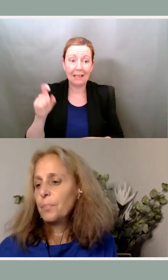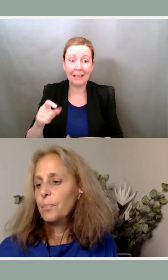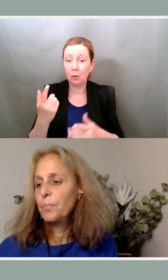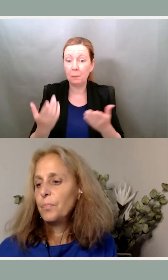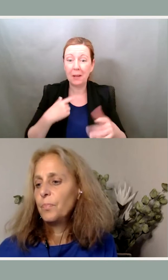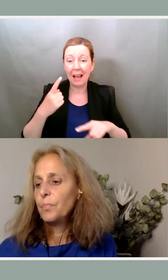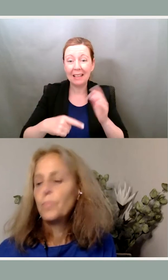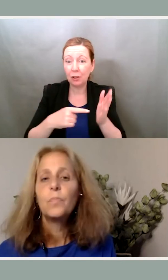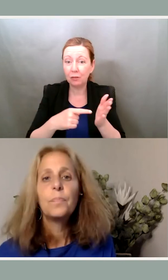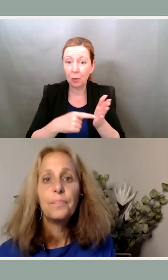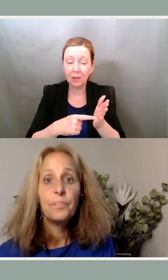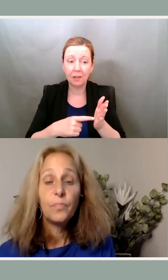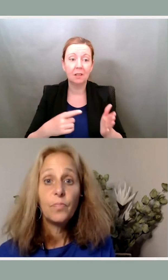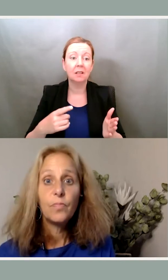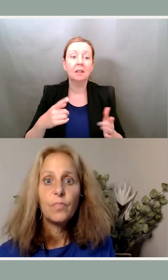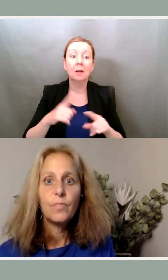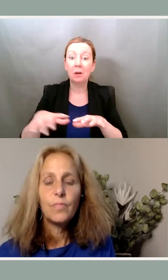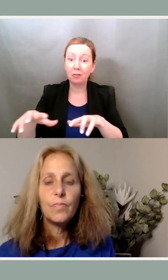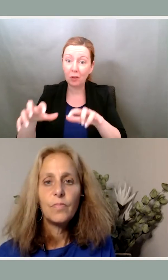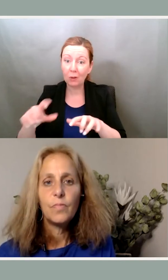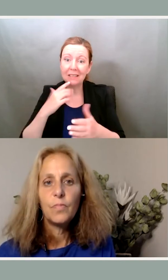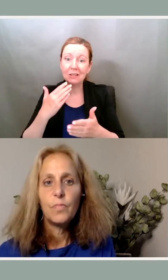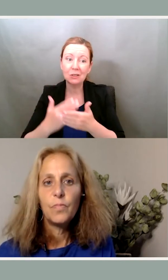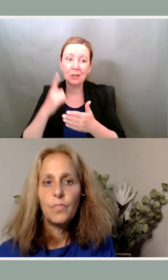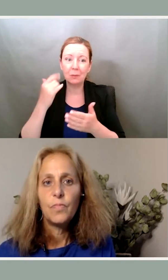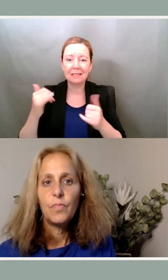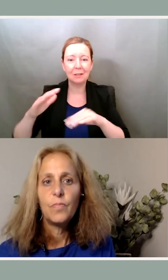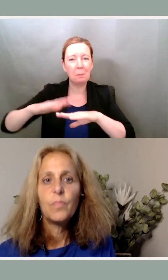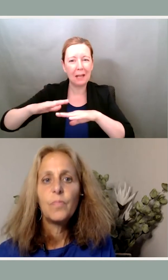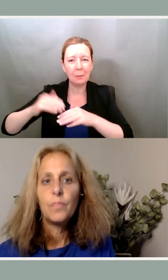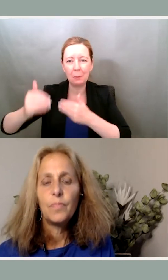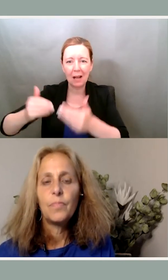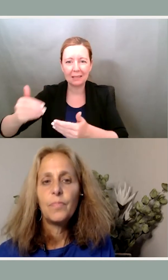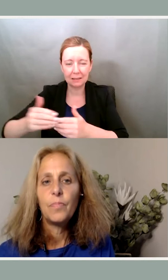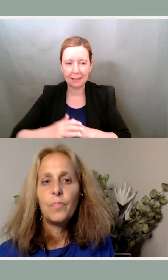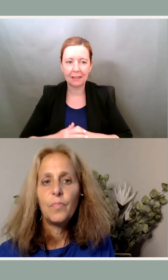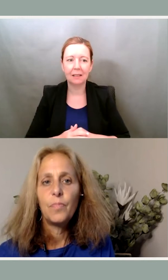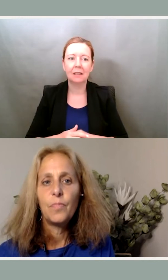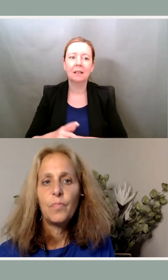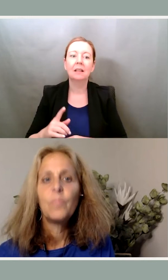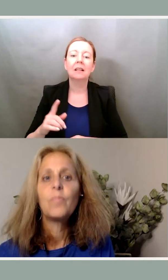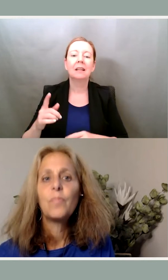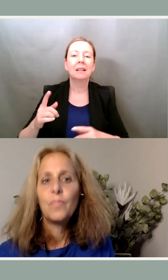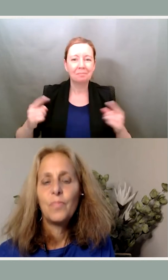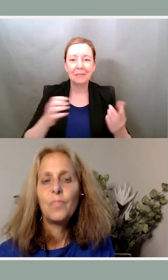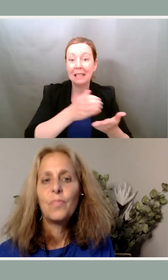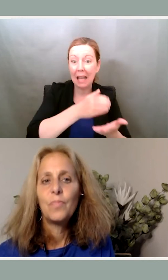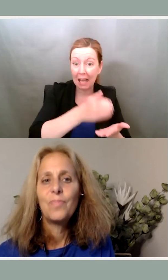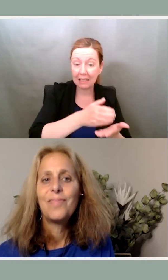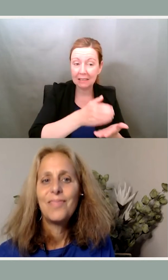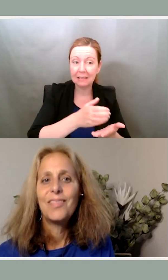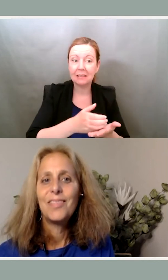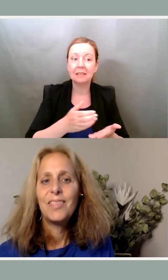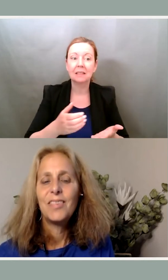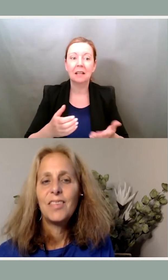afford that fresh option. Frozen is a fresh choice because it's still minimal processing. Unlike, for example, canned, what some of our grandmothers were fans